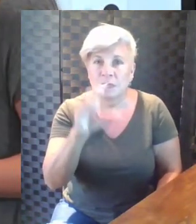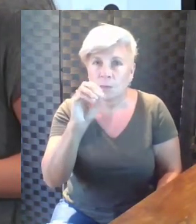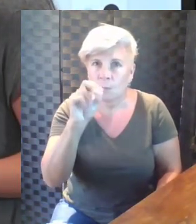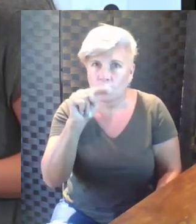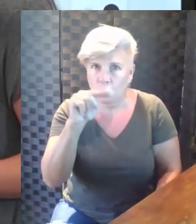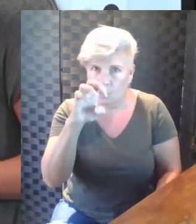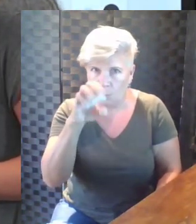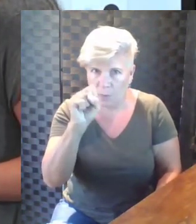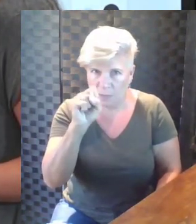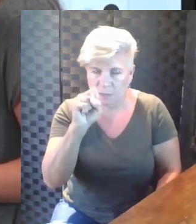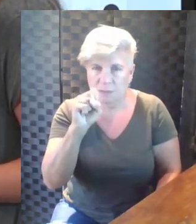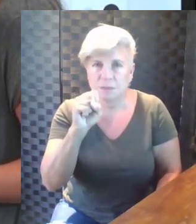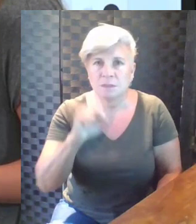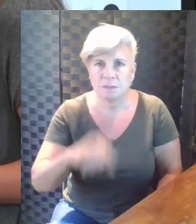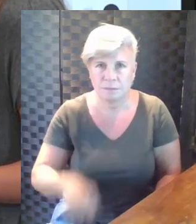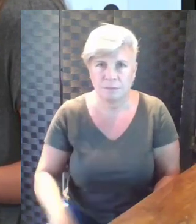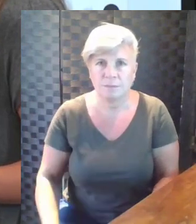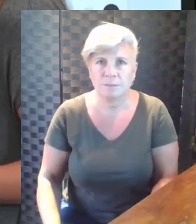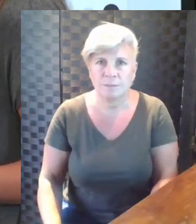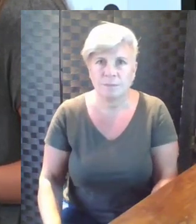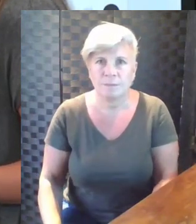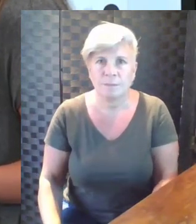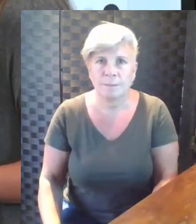3 ones.